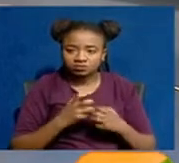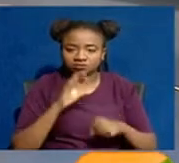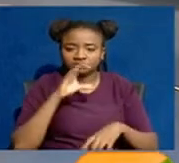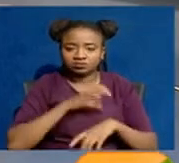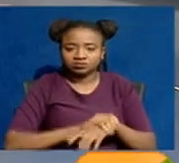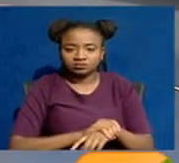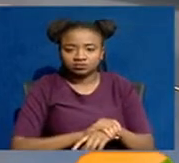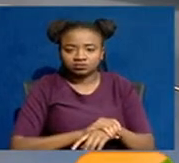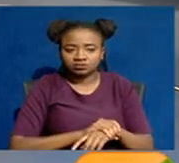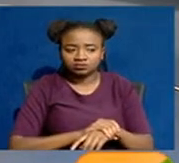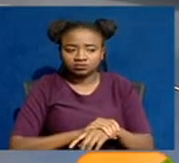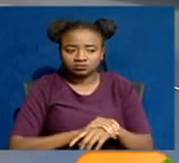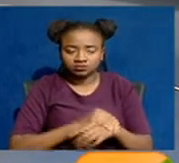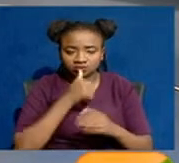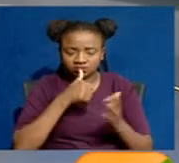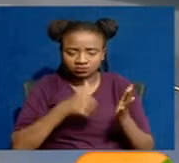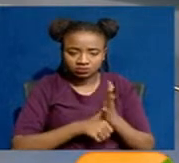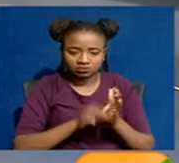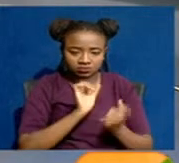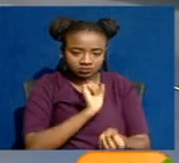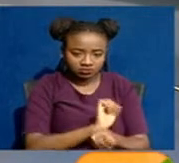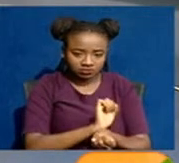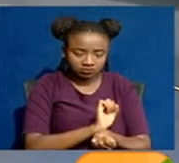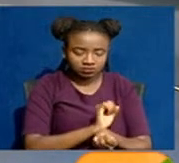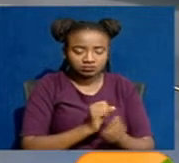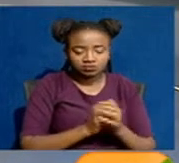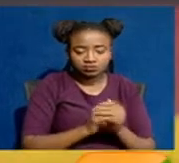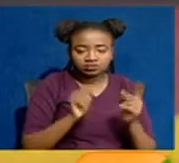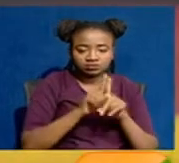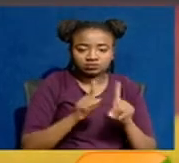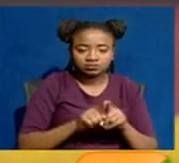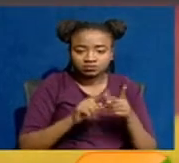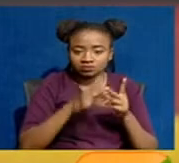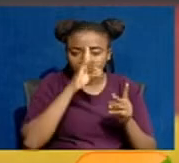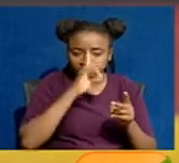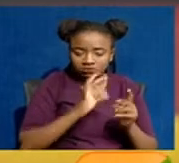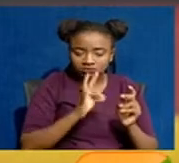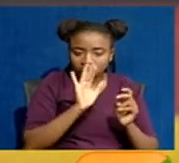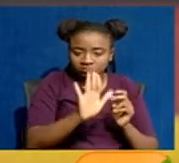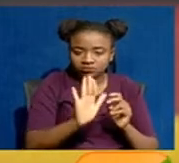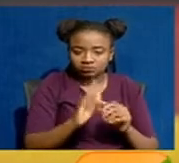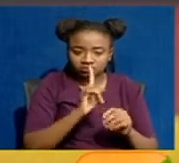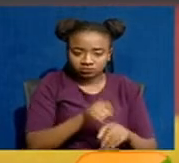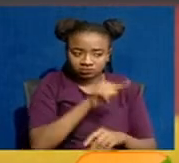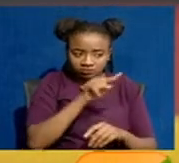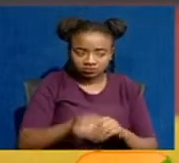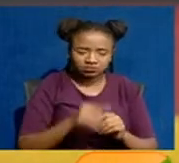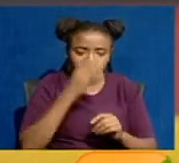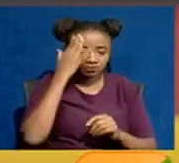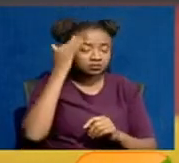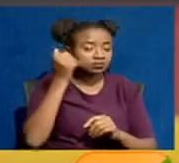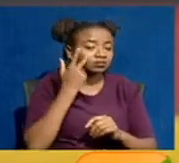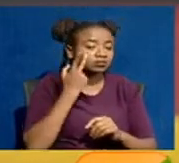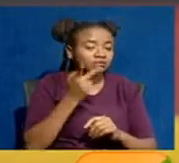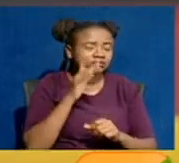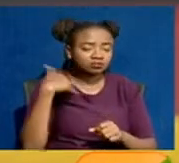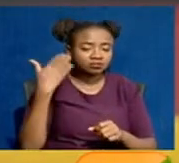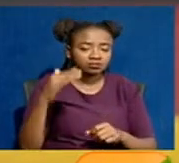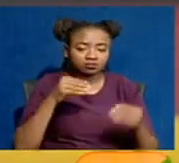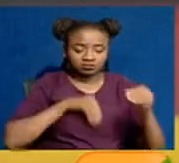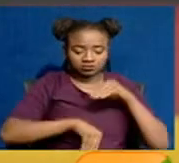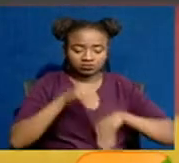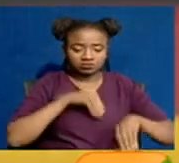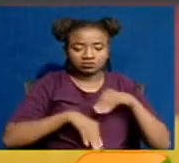matter. And that's important to note. The other thing is also the gravity and the seriousness of the offense. We see that for corruption offenses, more so, because